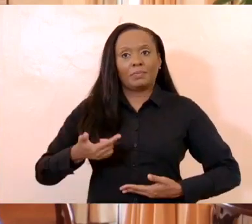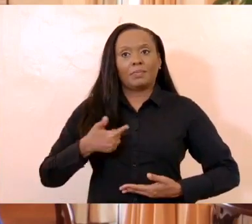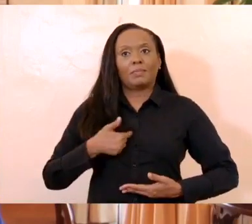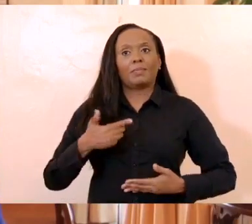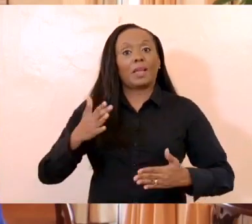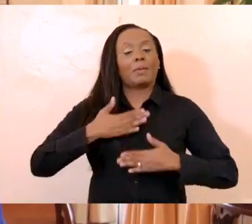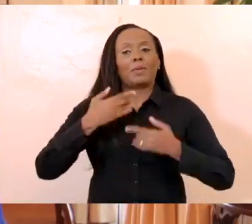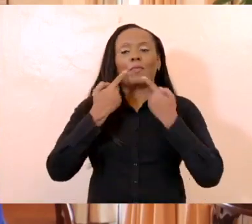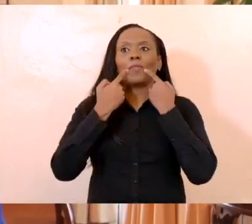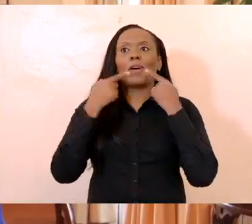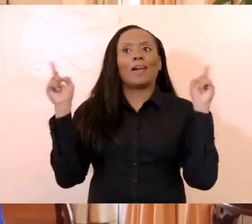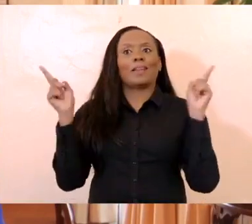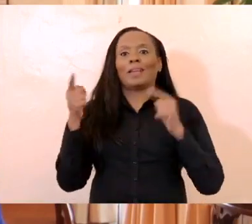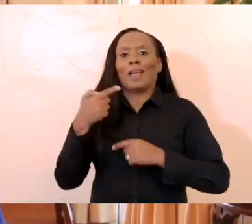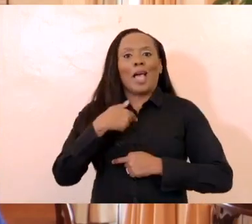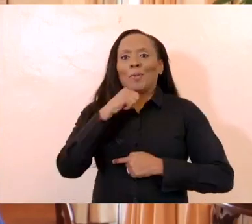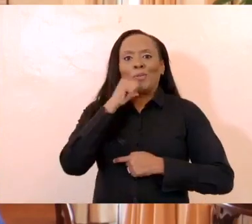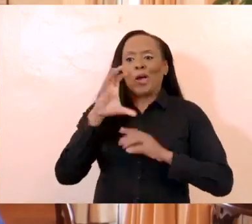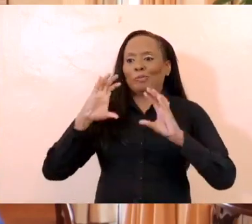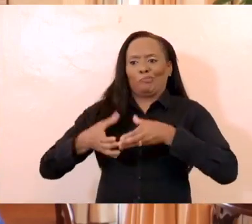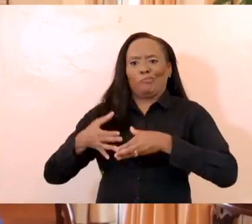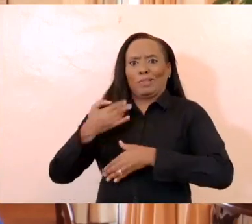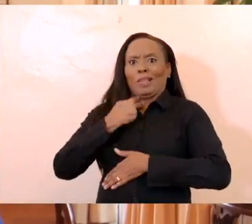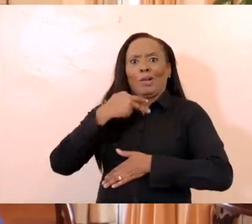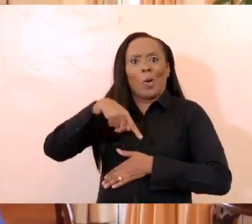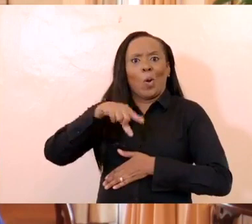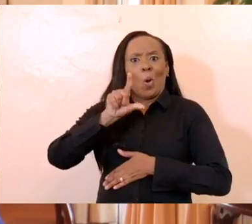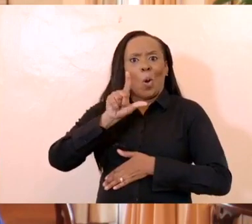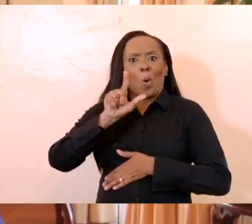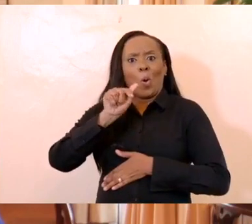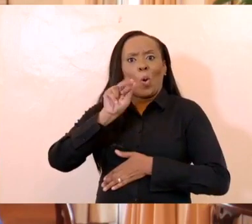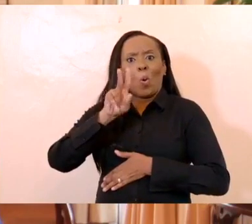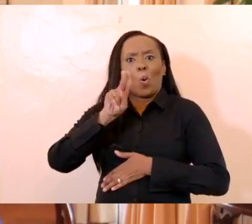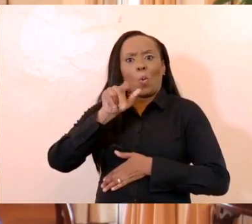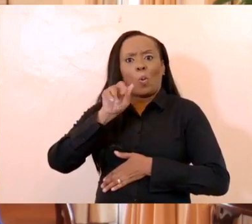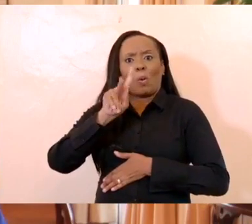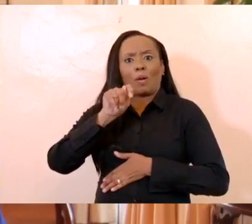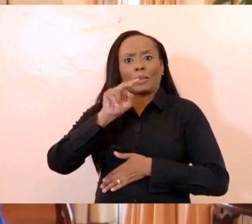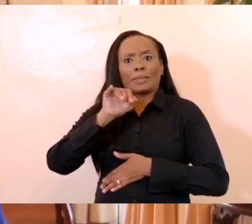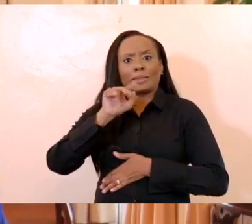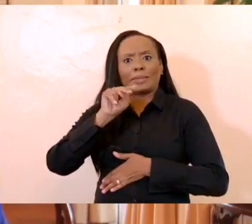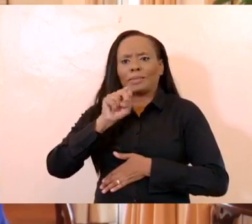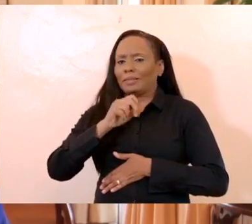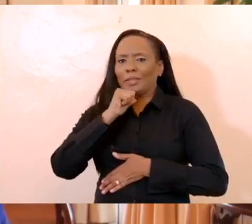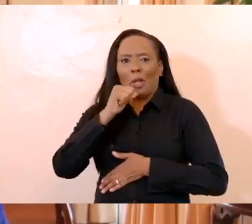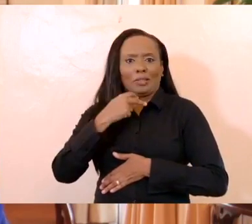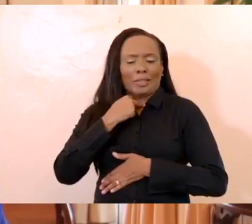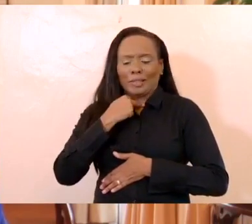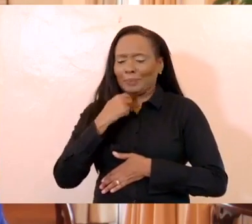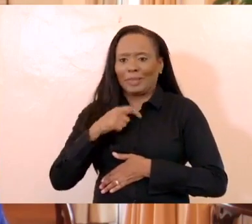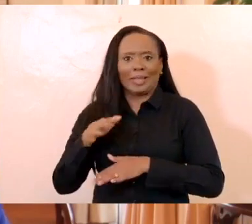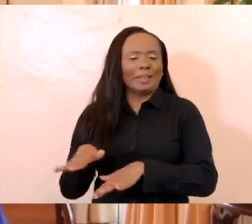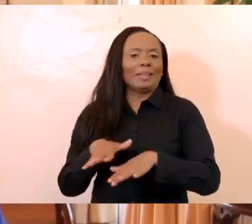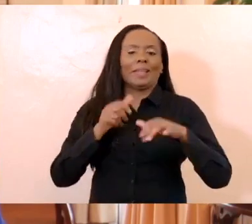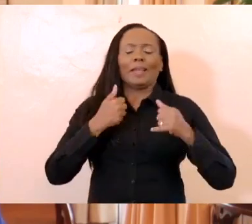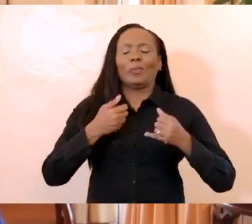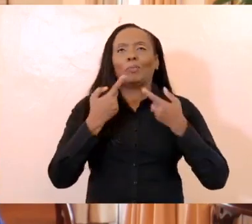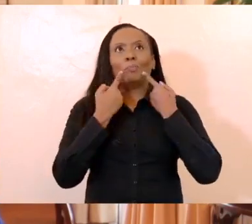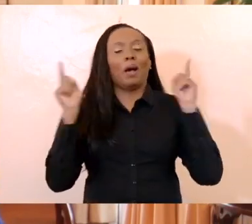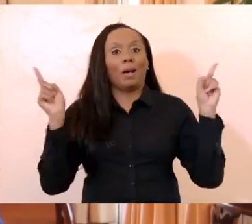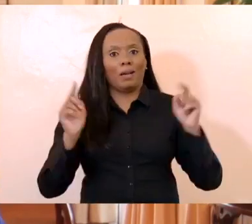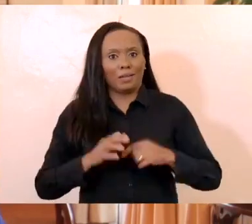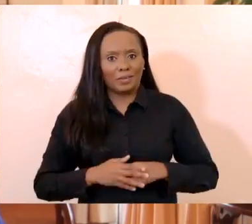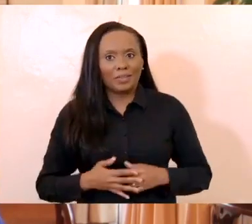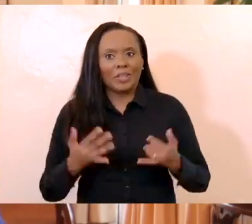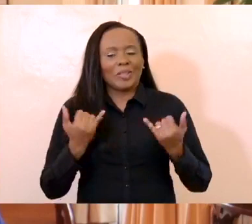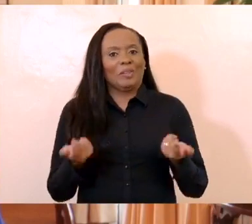you finally out of quarantine and to have with me this evening persons who can help to guide